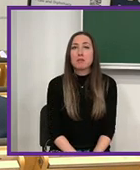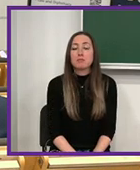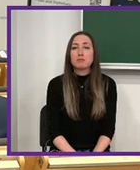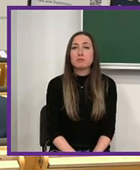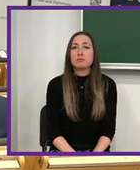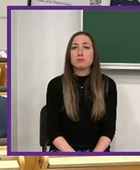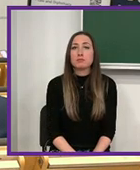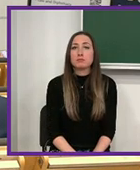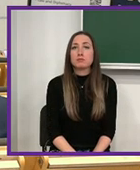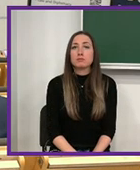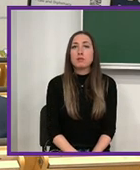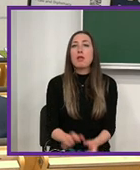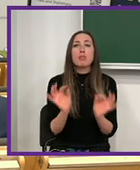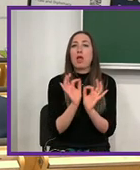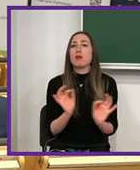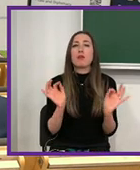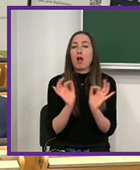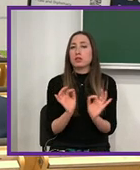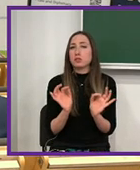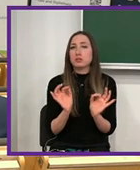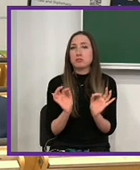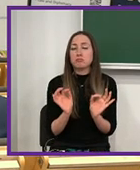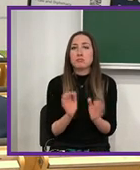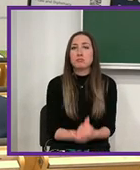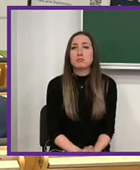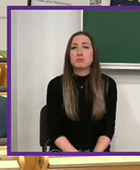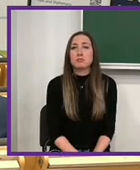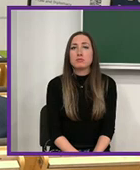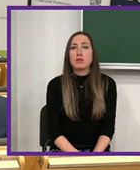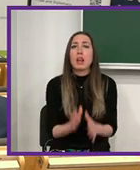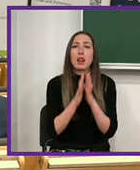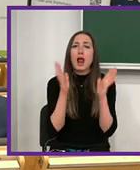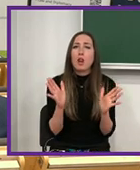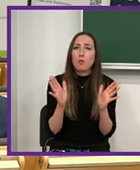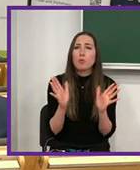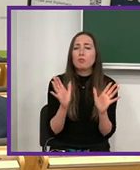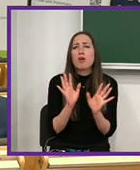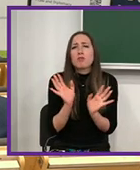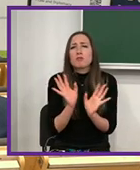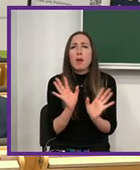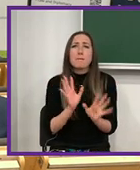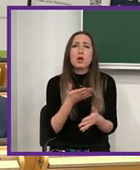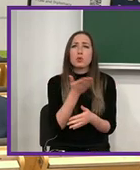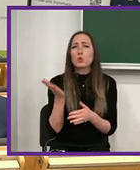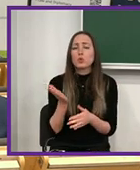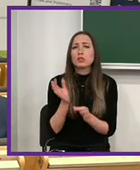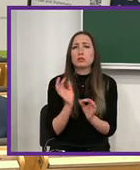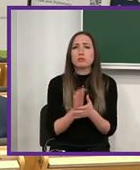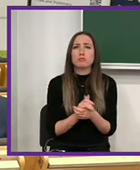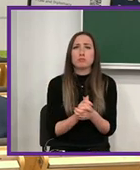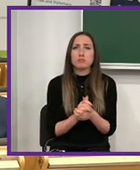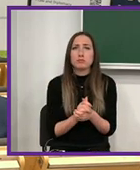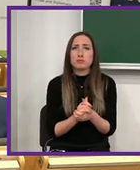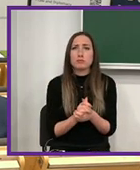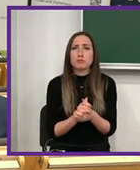Nothing major, just to say that because the last examples that you showed kind of shows very nice, kind of very complex and complete